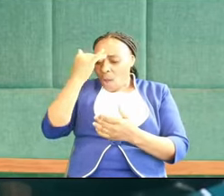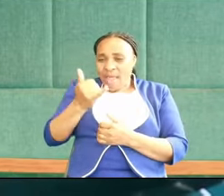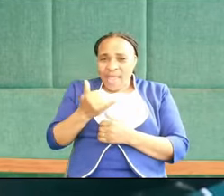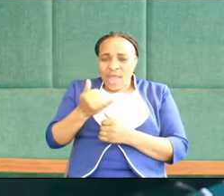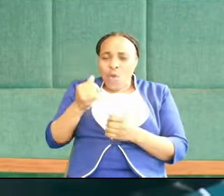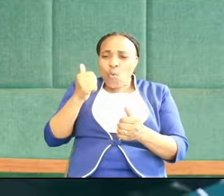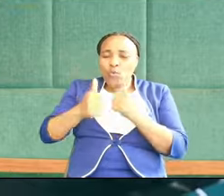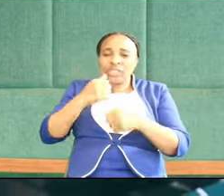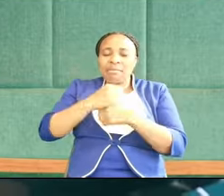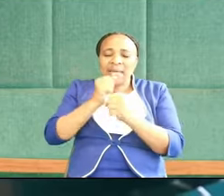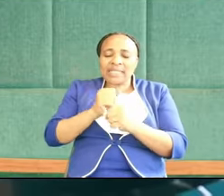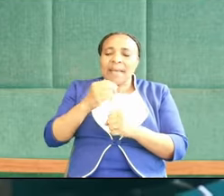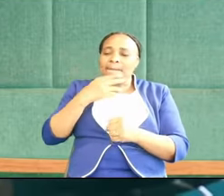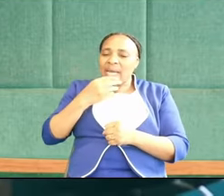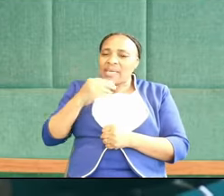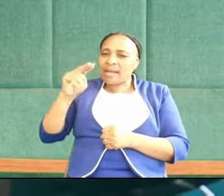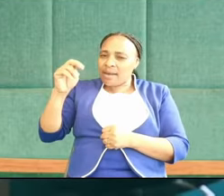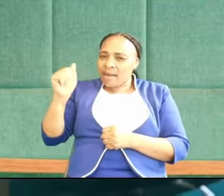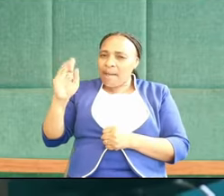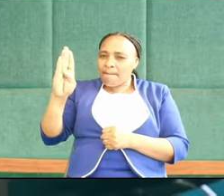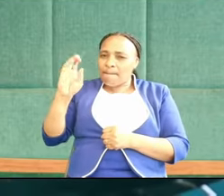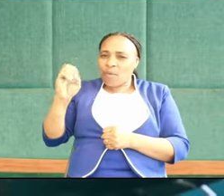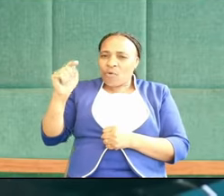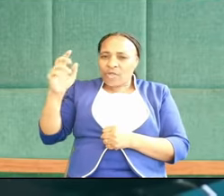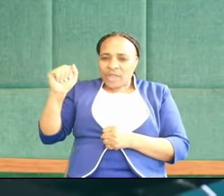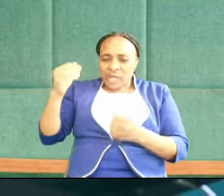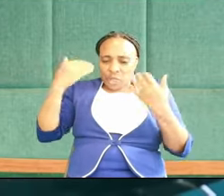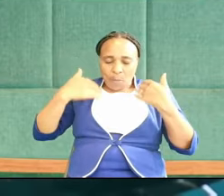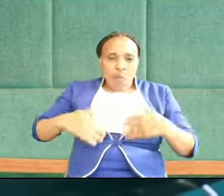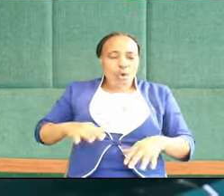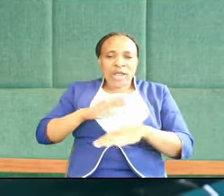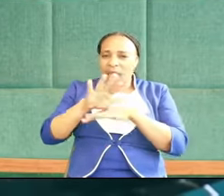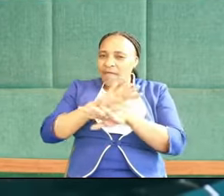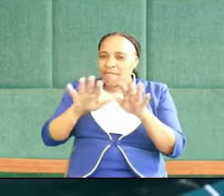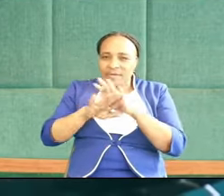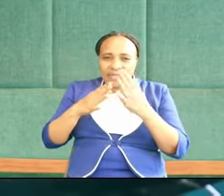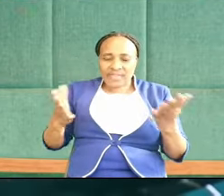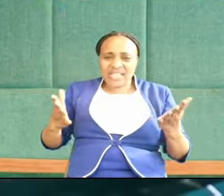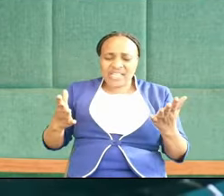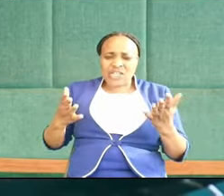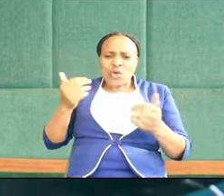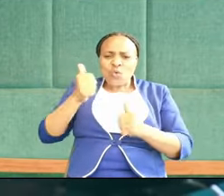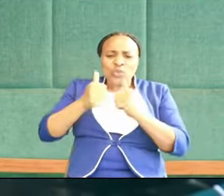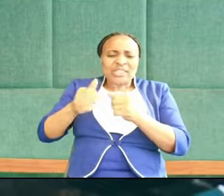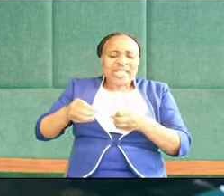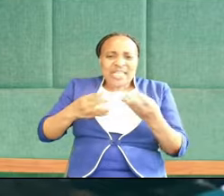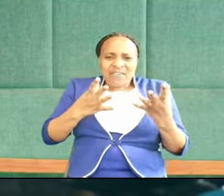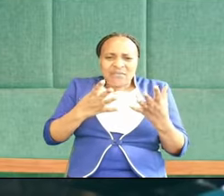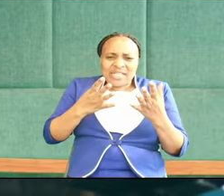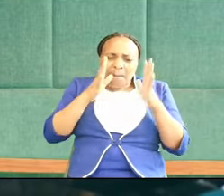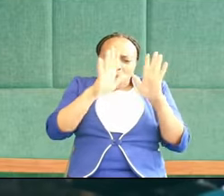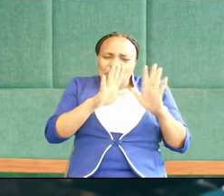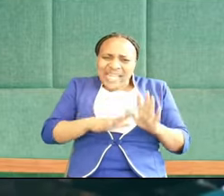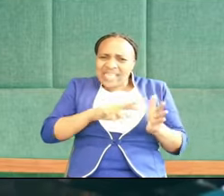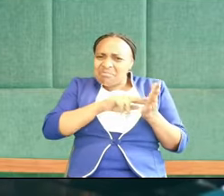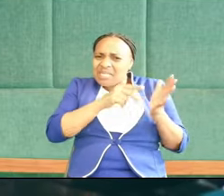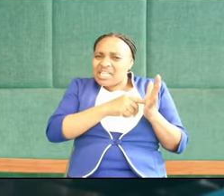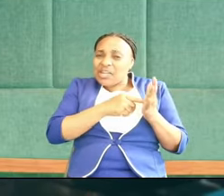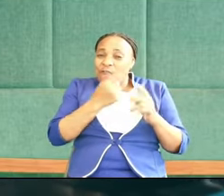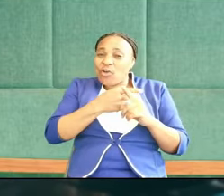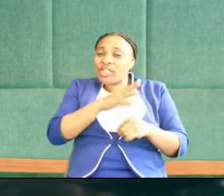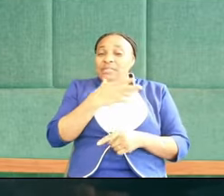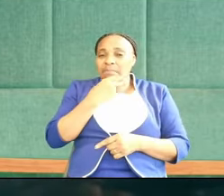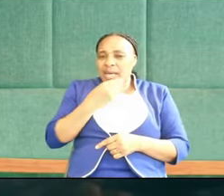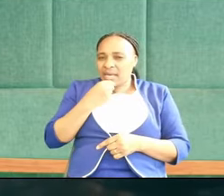Naboth. The vineyard locates Naboth. The vineyard gives meaning to Naboth. The vineyard